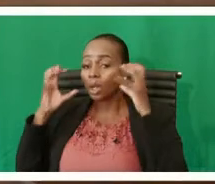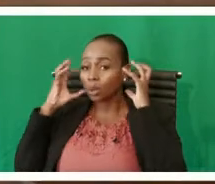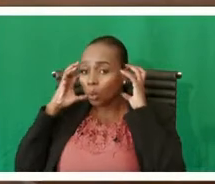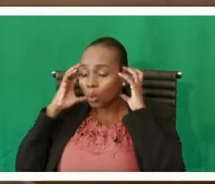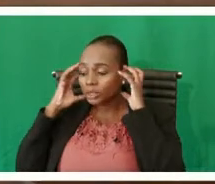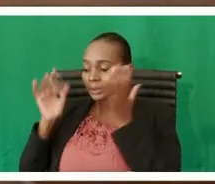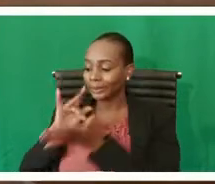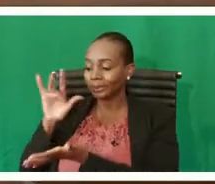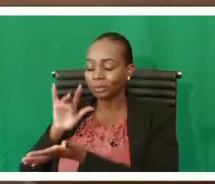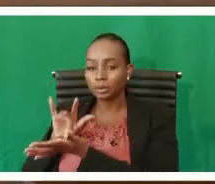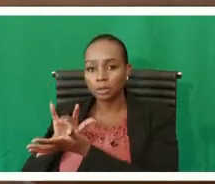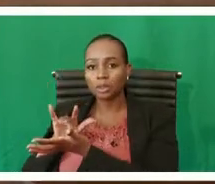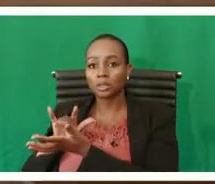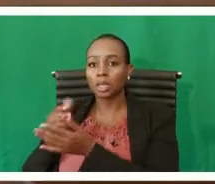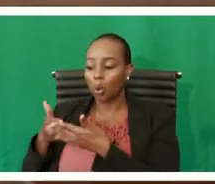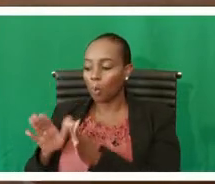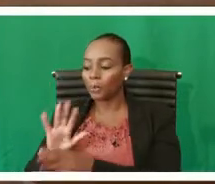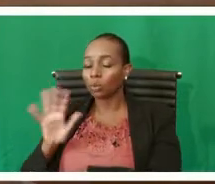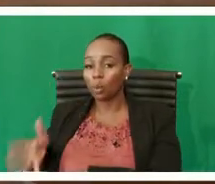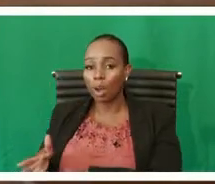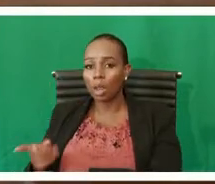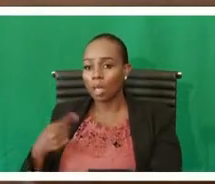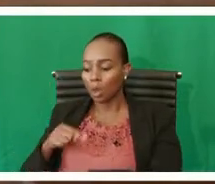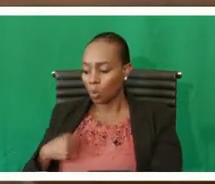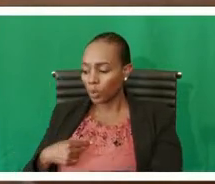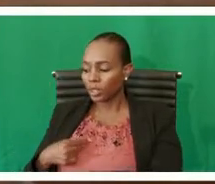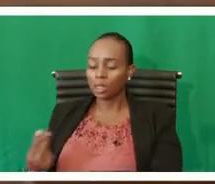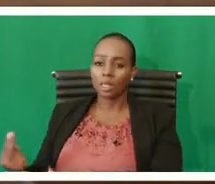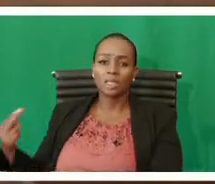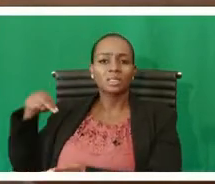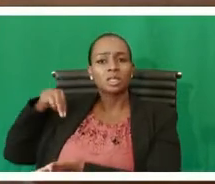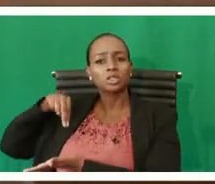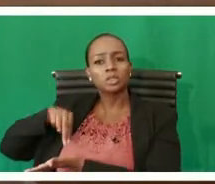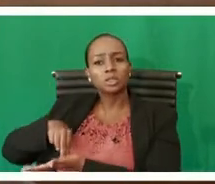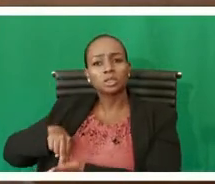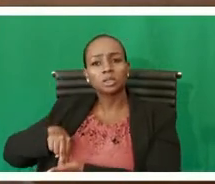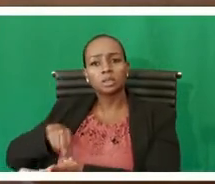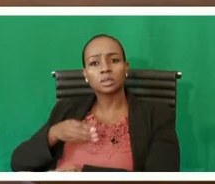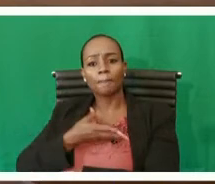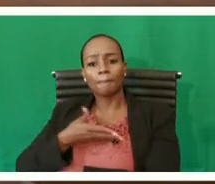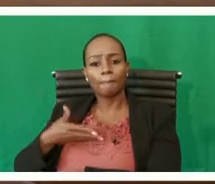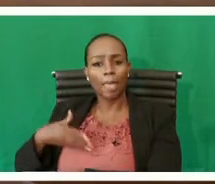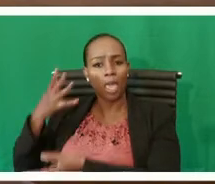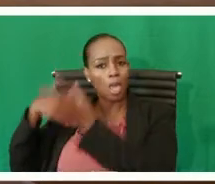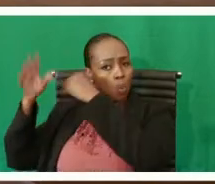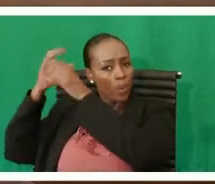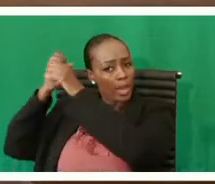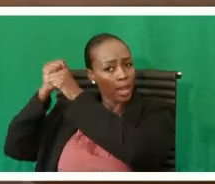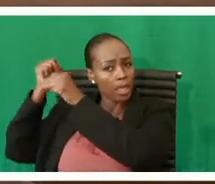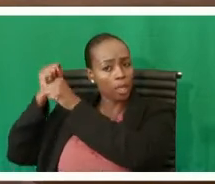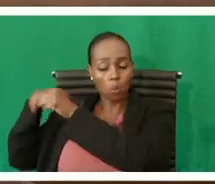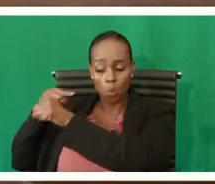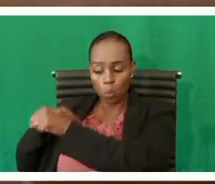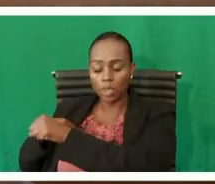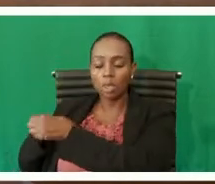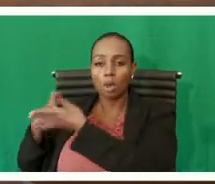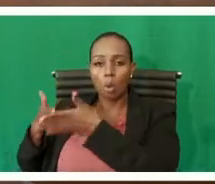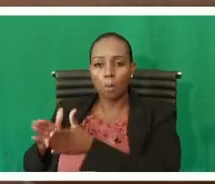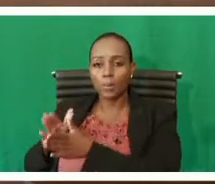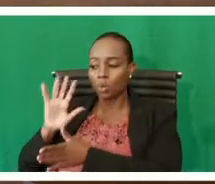soon. We will unveil the statue of Mwini Madikizela Mandela in Brandfort and Albertina